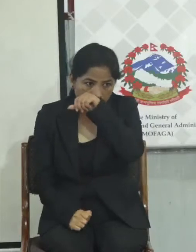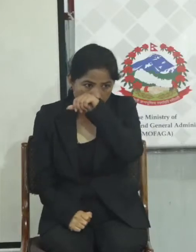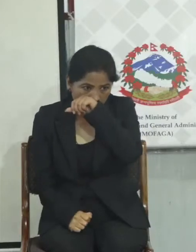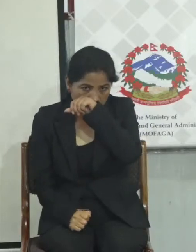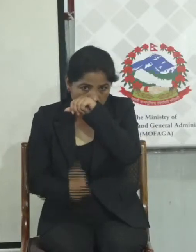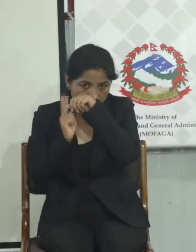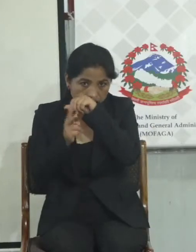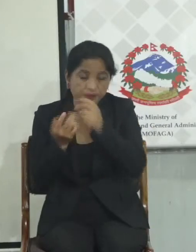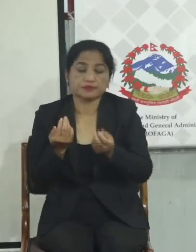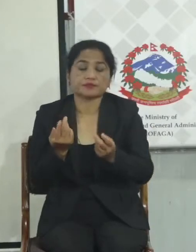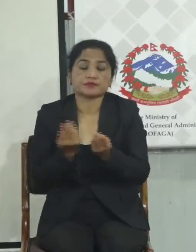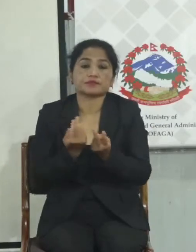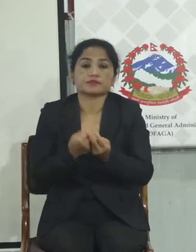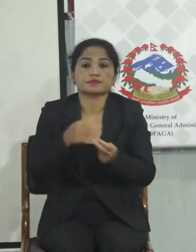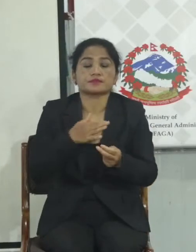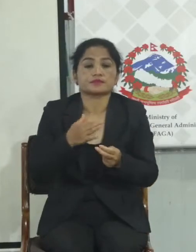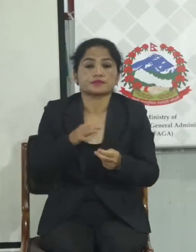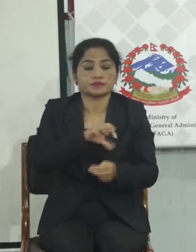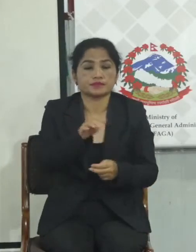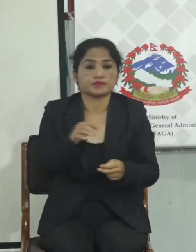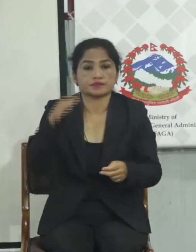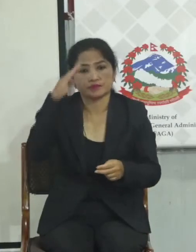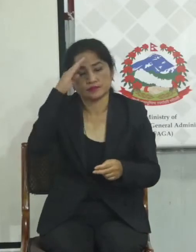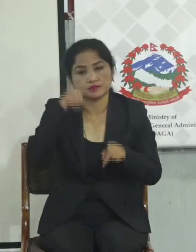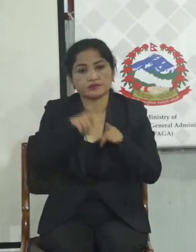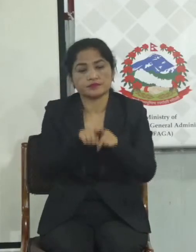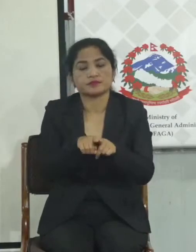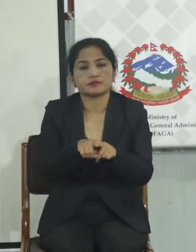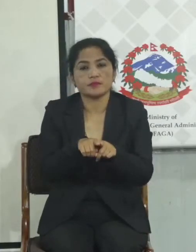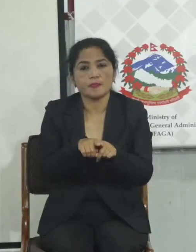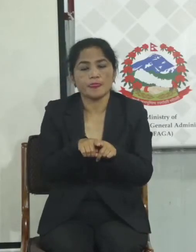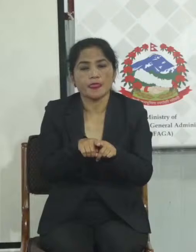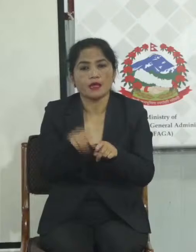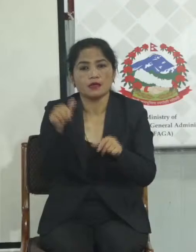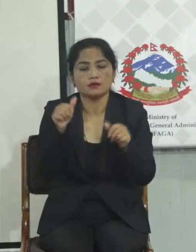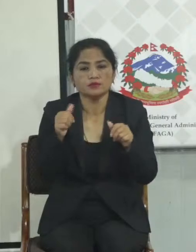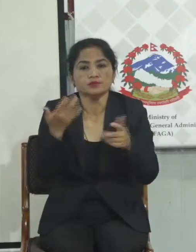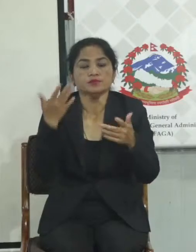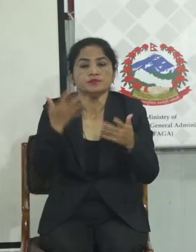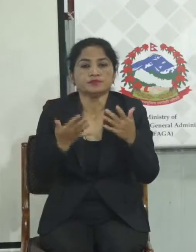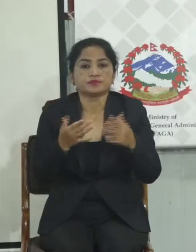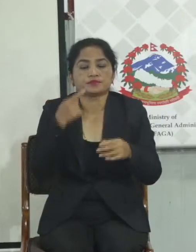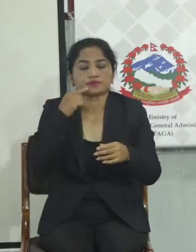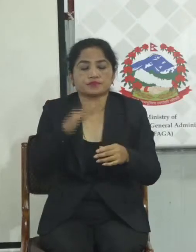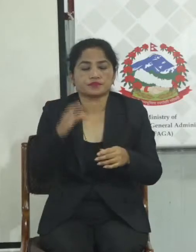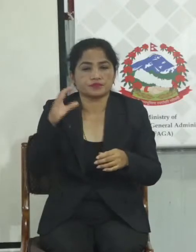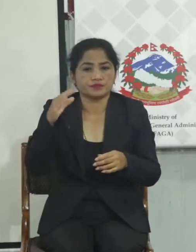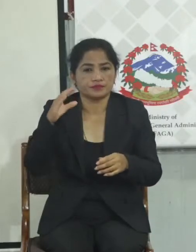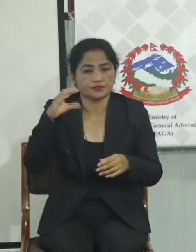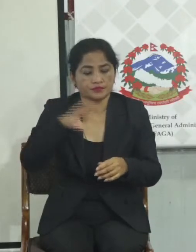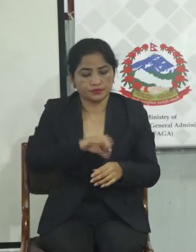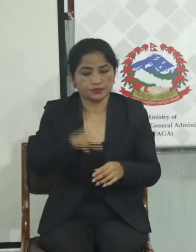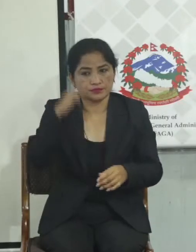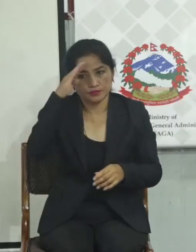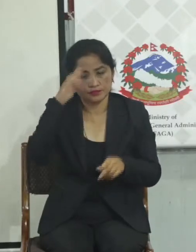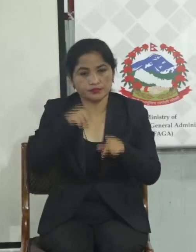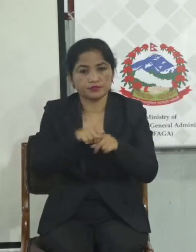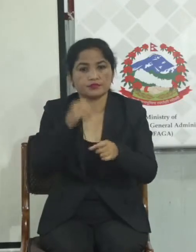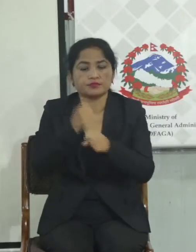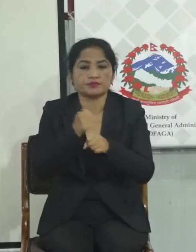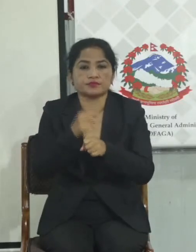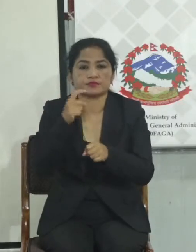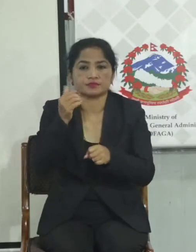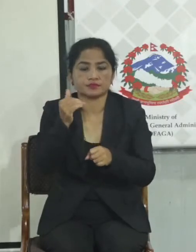role with the local government, because in terms of work, because they have been doing in a very fundamental level, in the basic